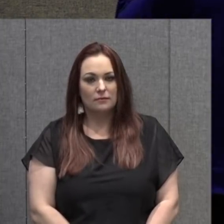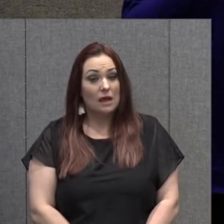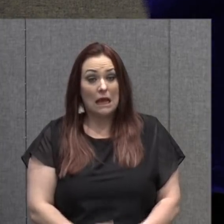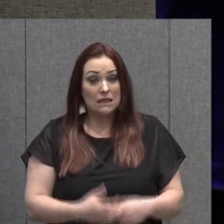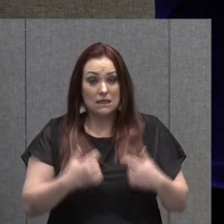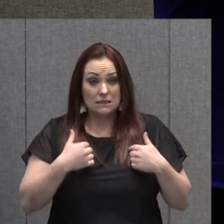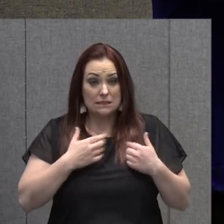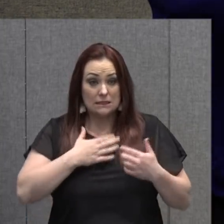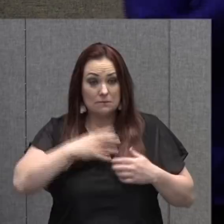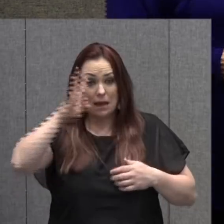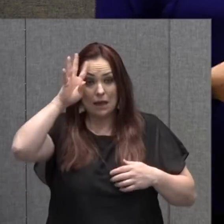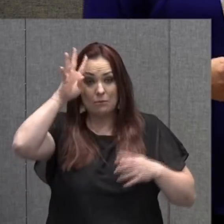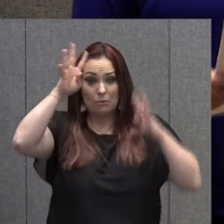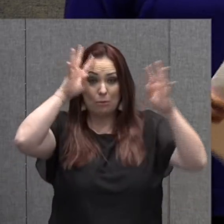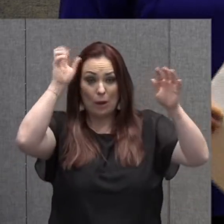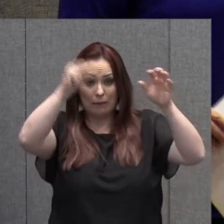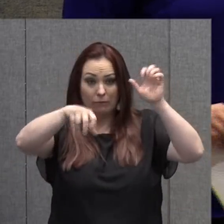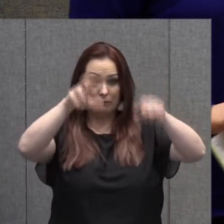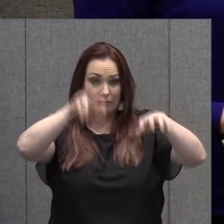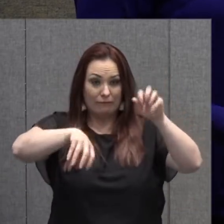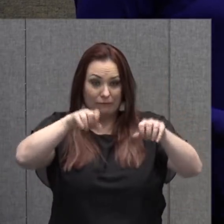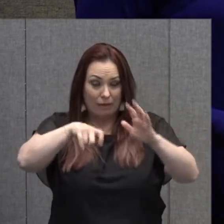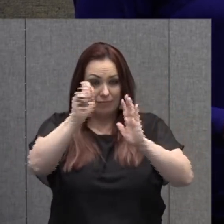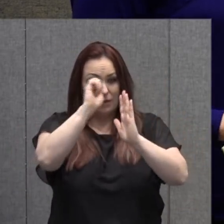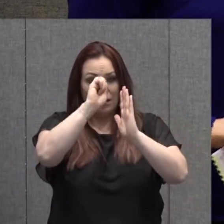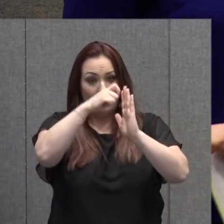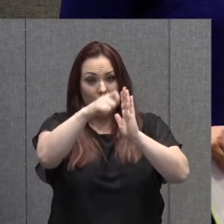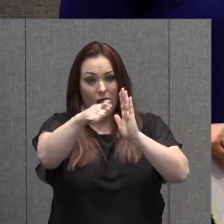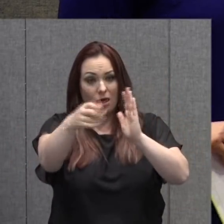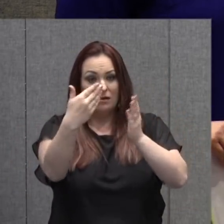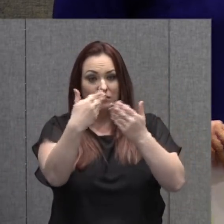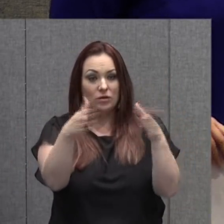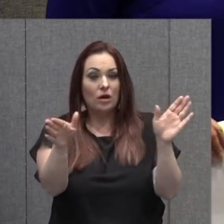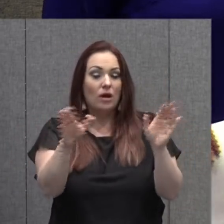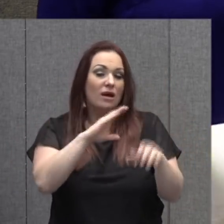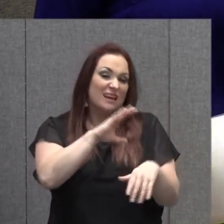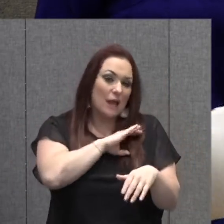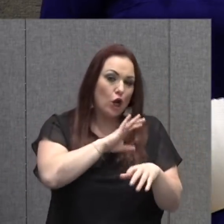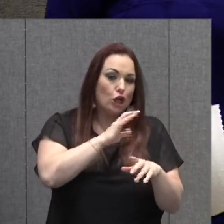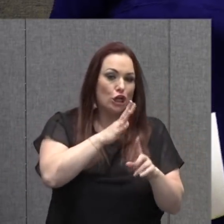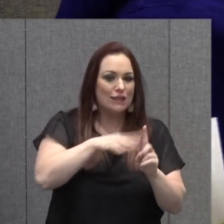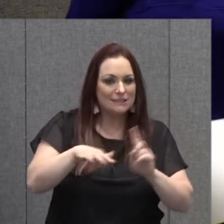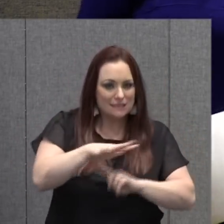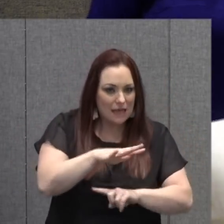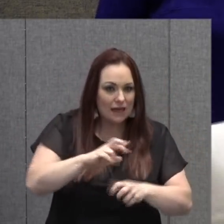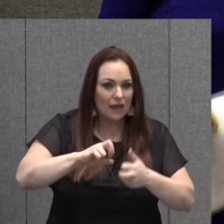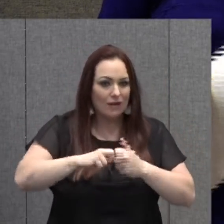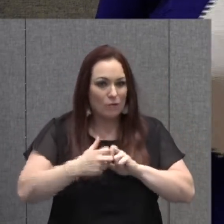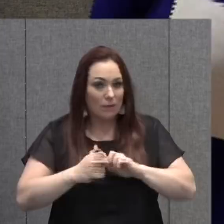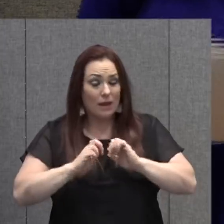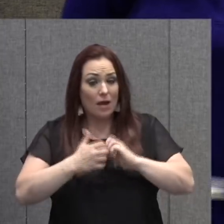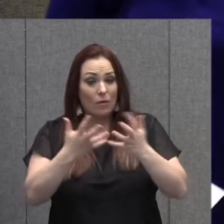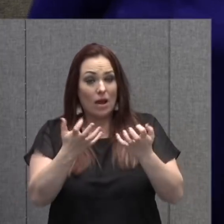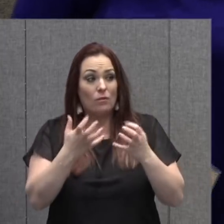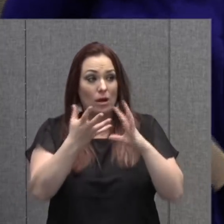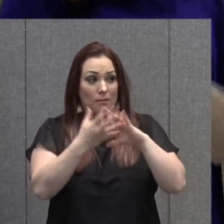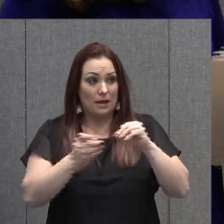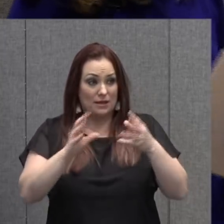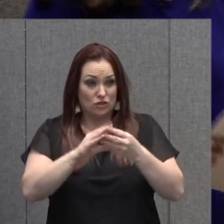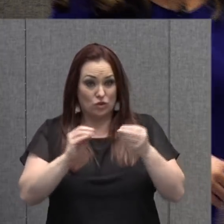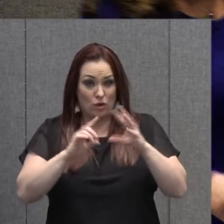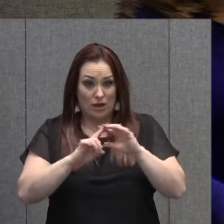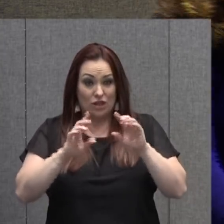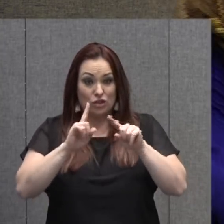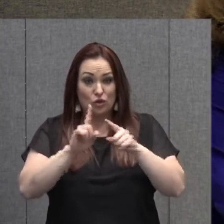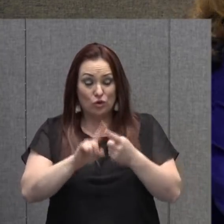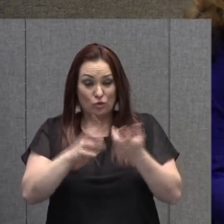dump of just like where I'm going with my story. My characters, my setting, my problem, how I want my story to end. When you finish that